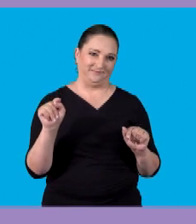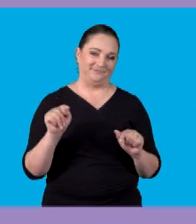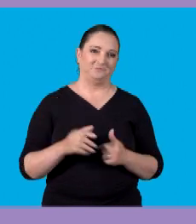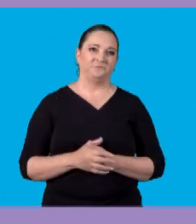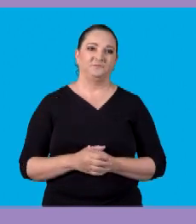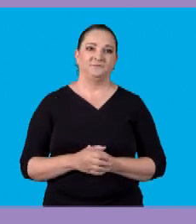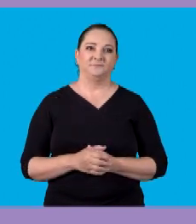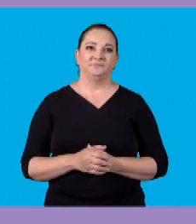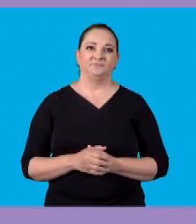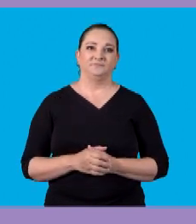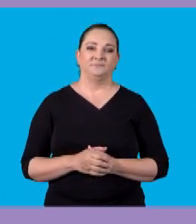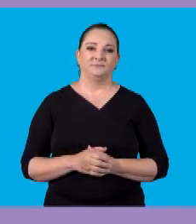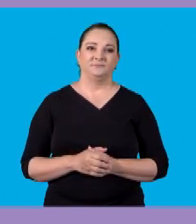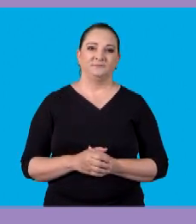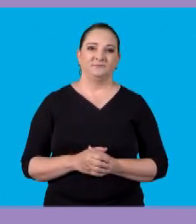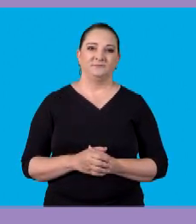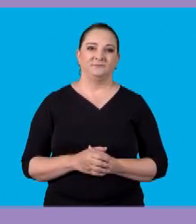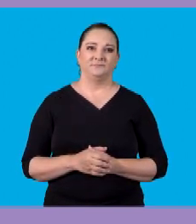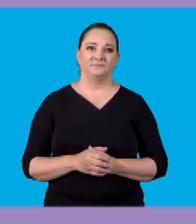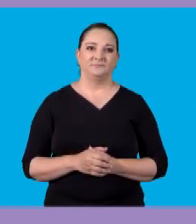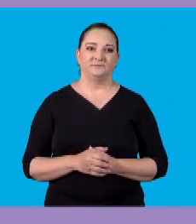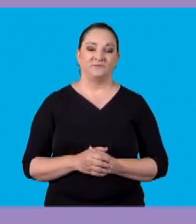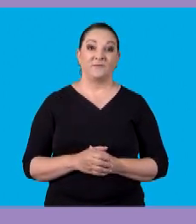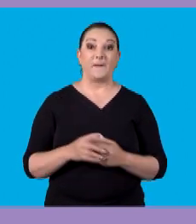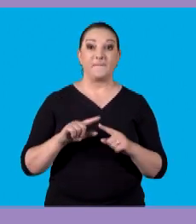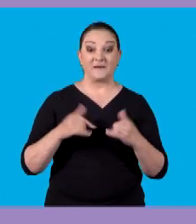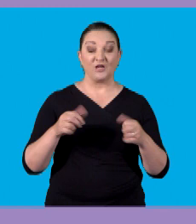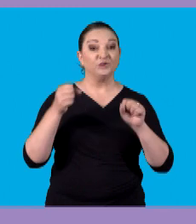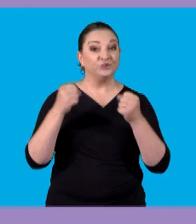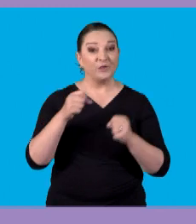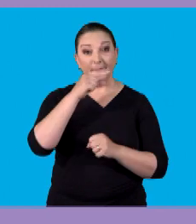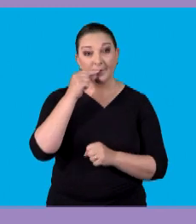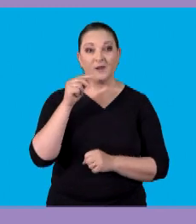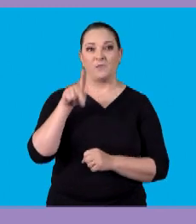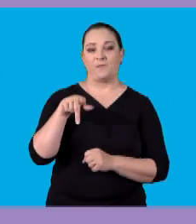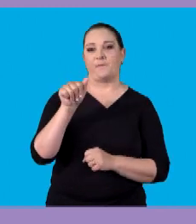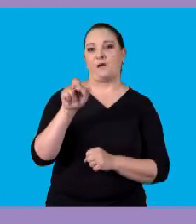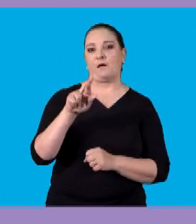opposite angles of a